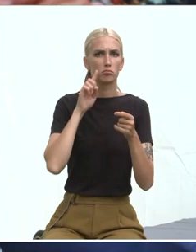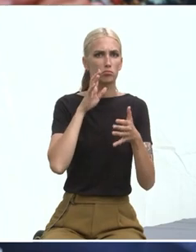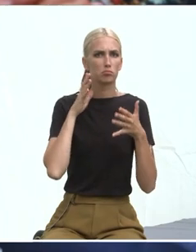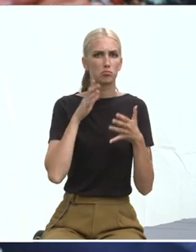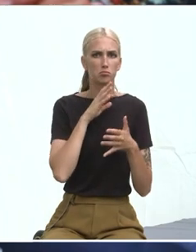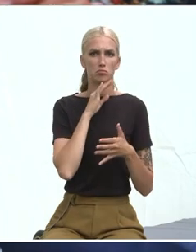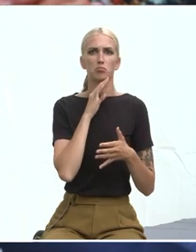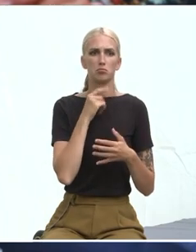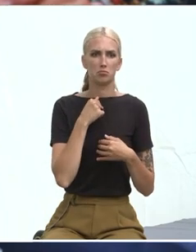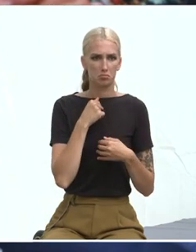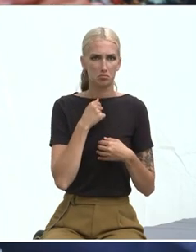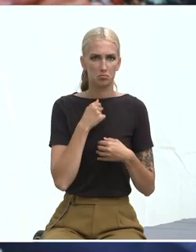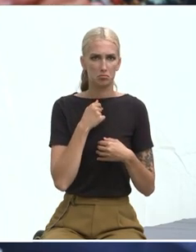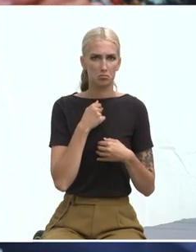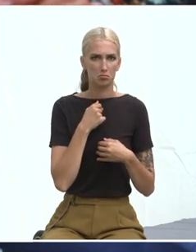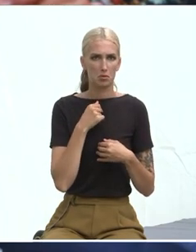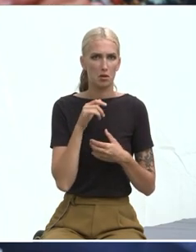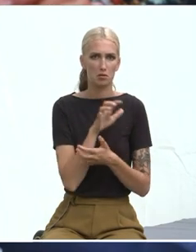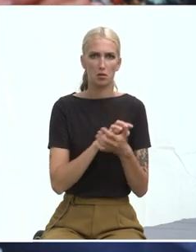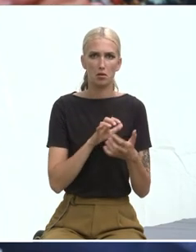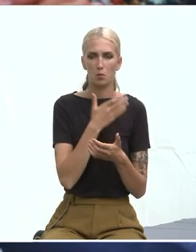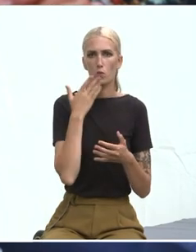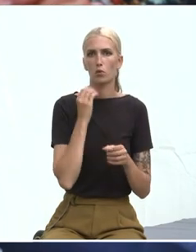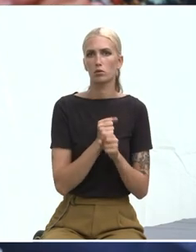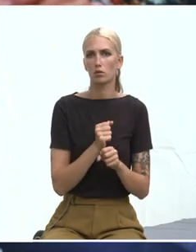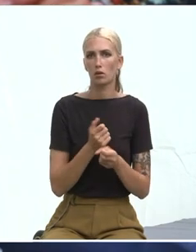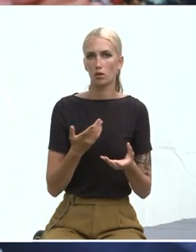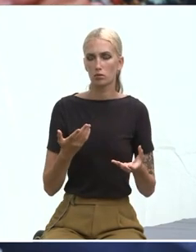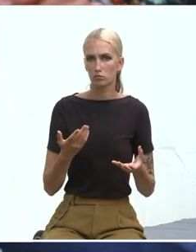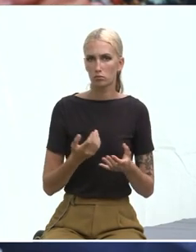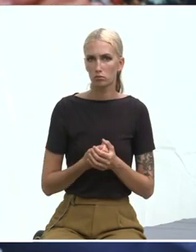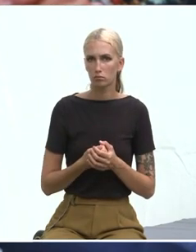too dangerous to do. And should you meet